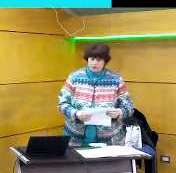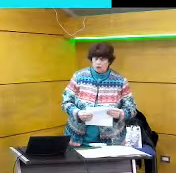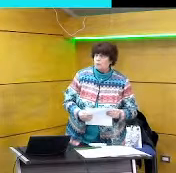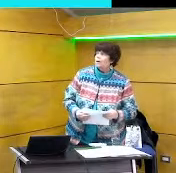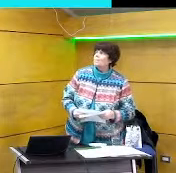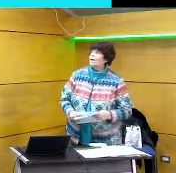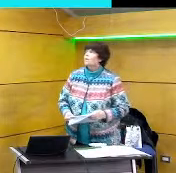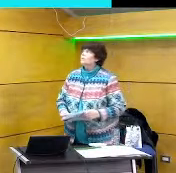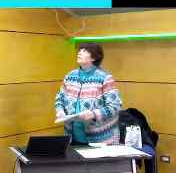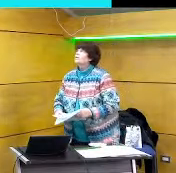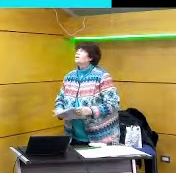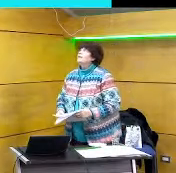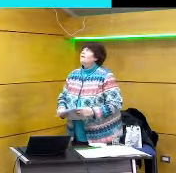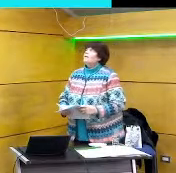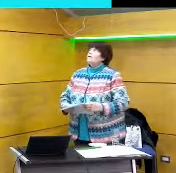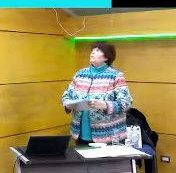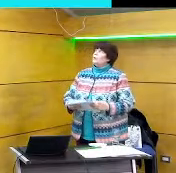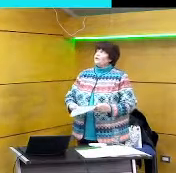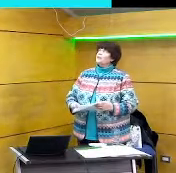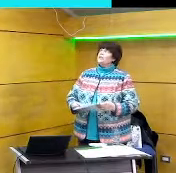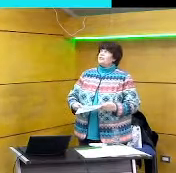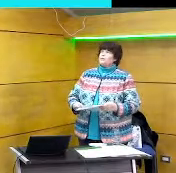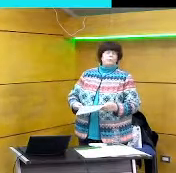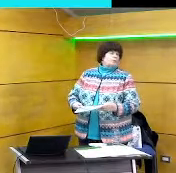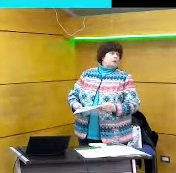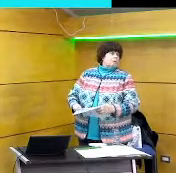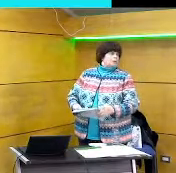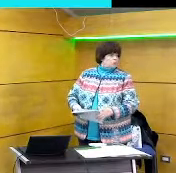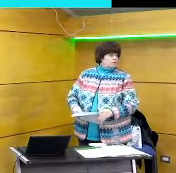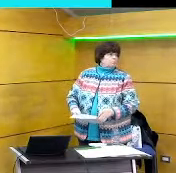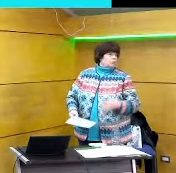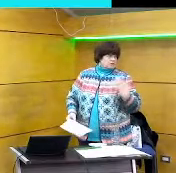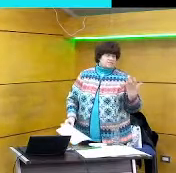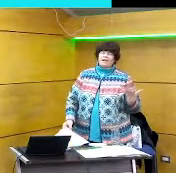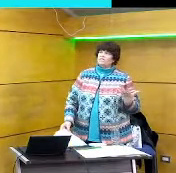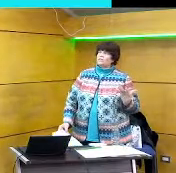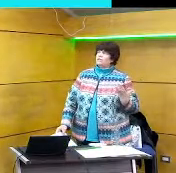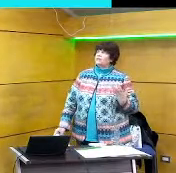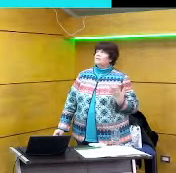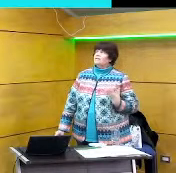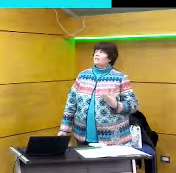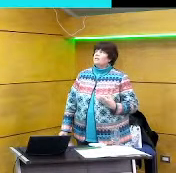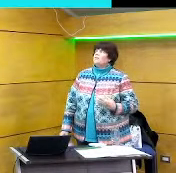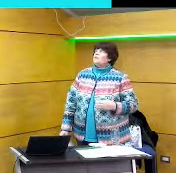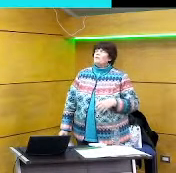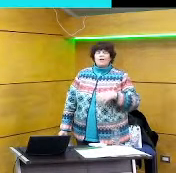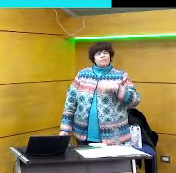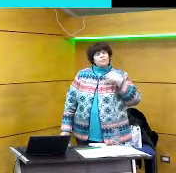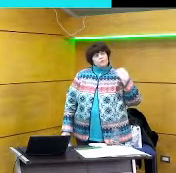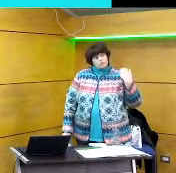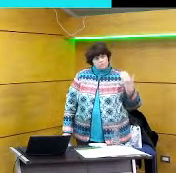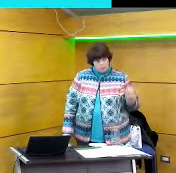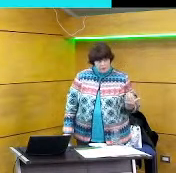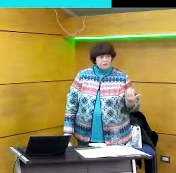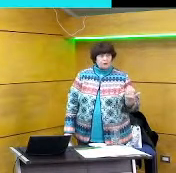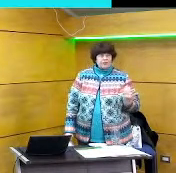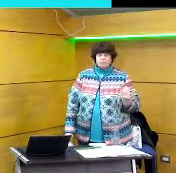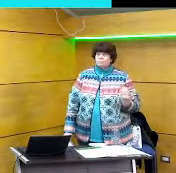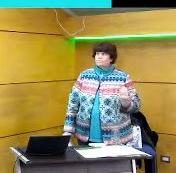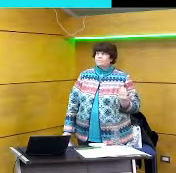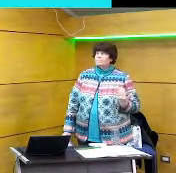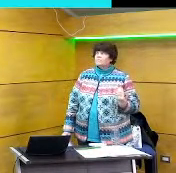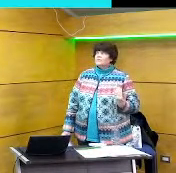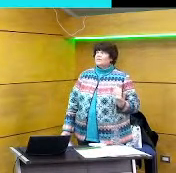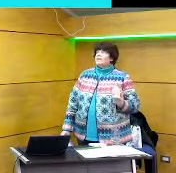need to know about when you're going to do a poem or a dialogue. You have to first preview